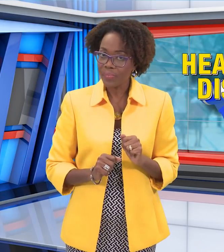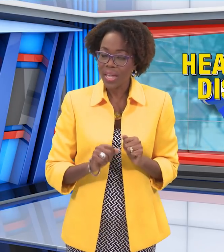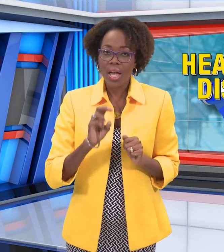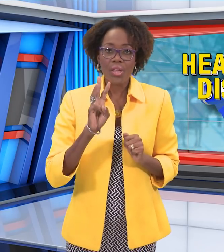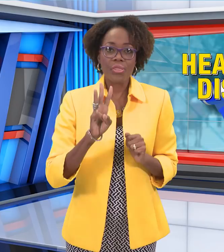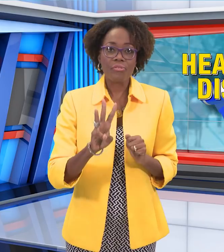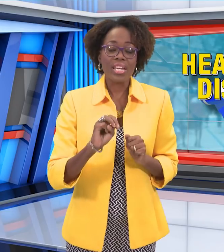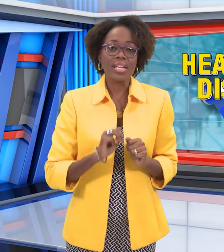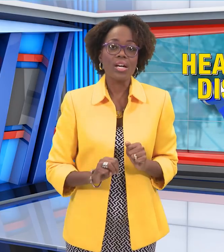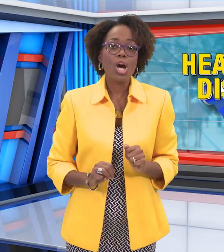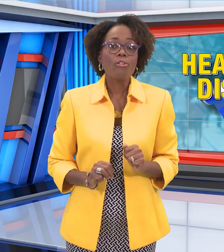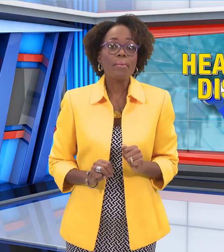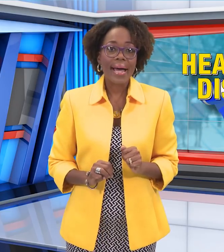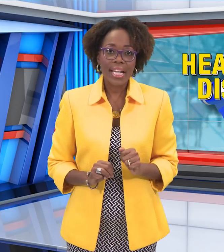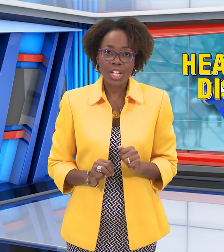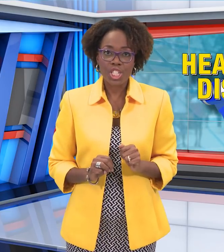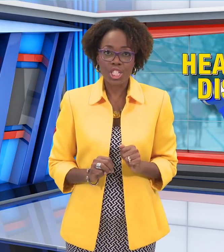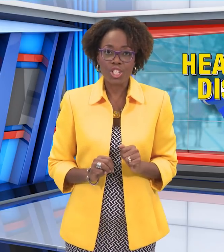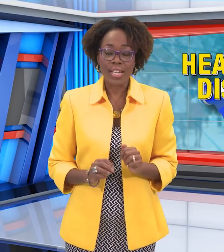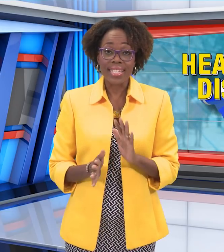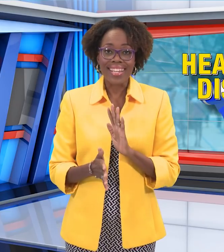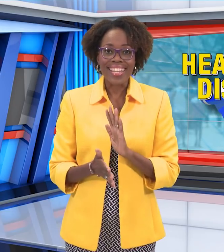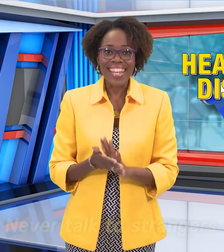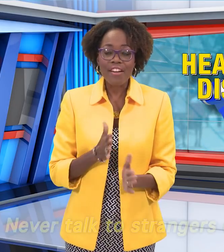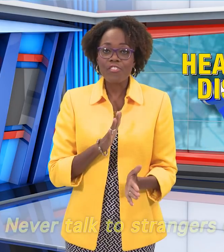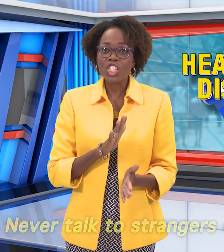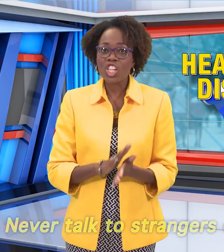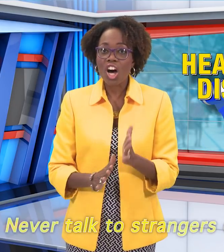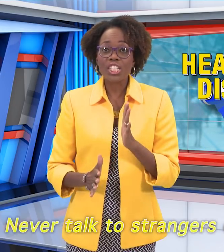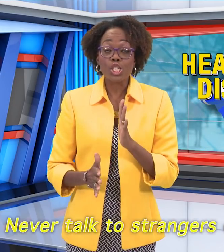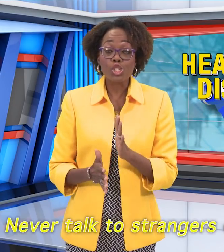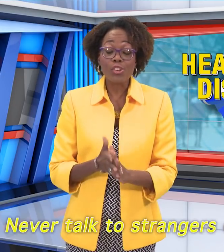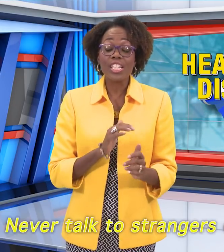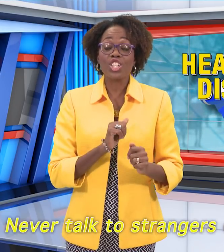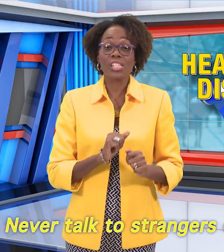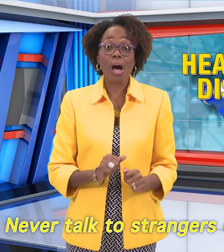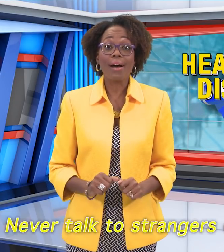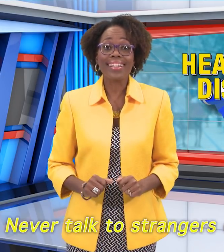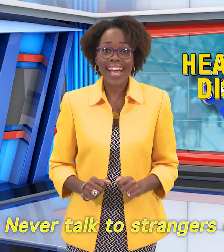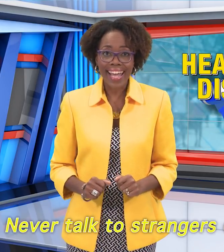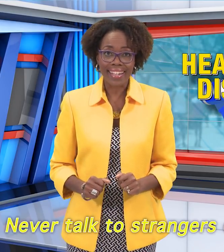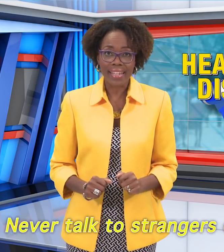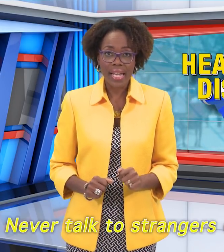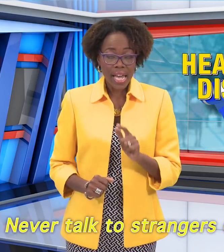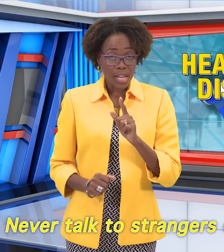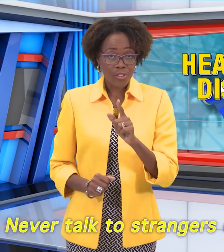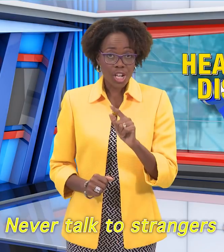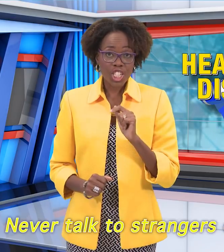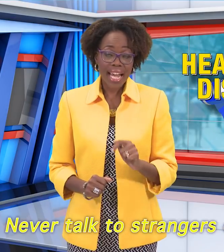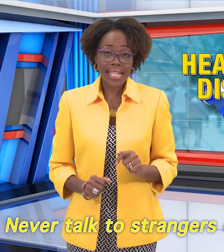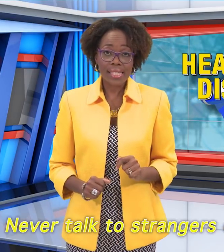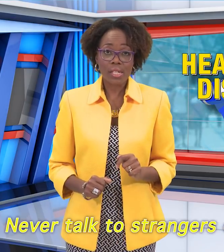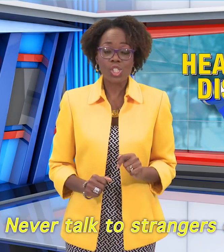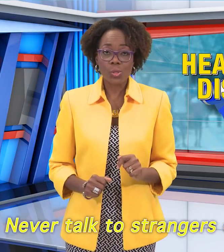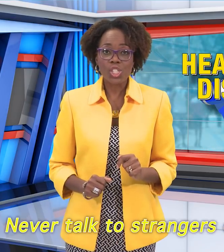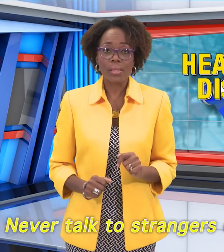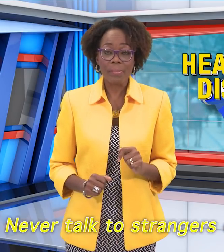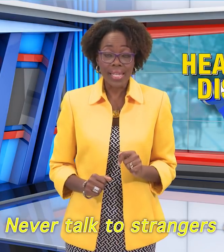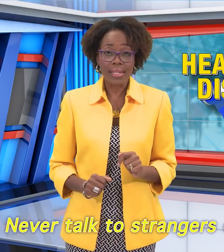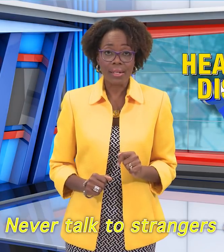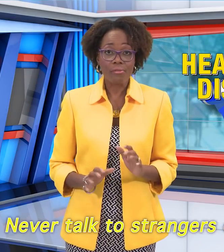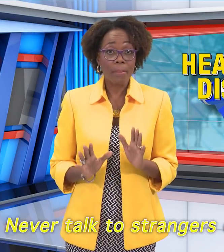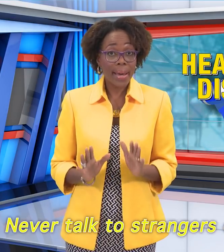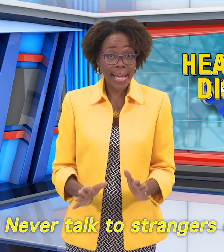history. 3. Remind your children to never talk to strangers online. If your child is on